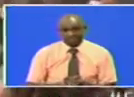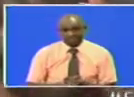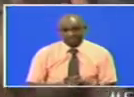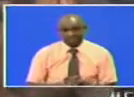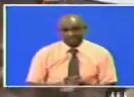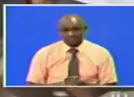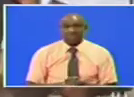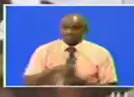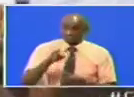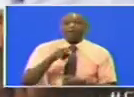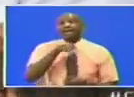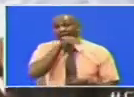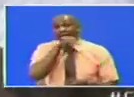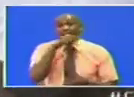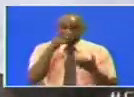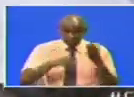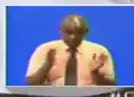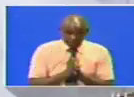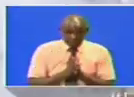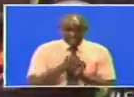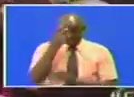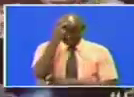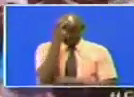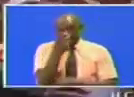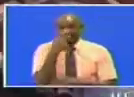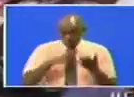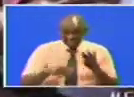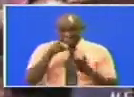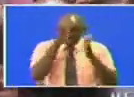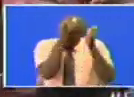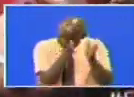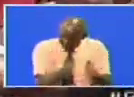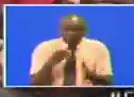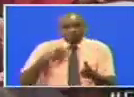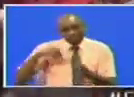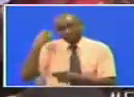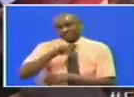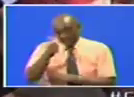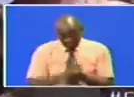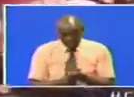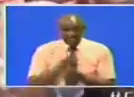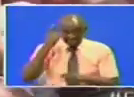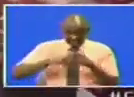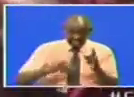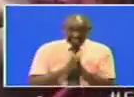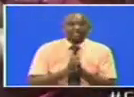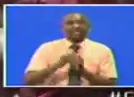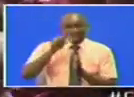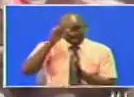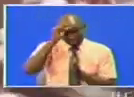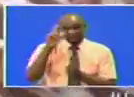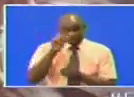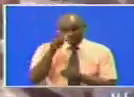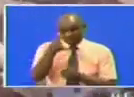The rally also saw Odinga endorse Nairobi Governor Evans Kidero as the candidate to beat in this year's Nairobi gubernatorial